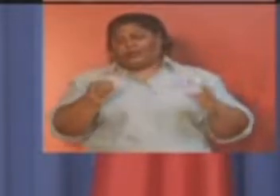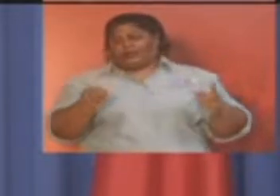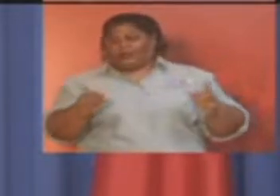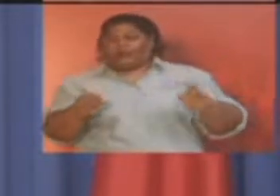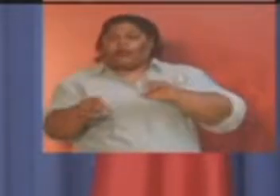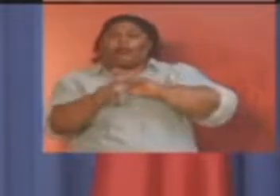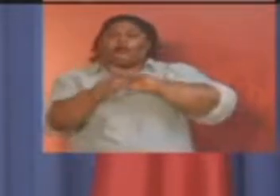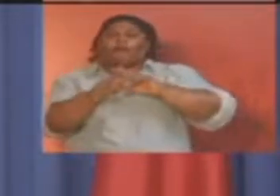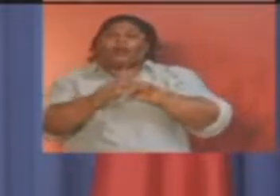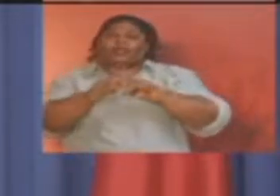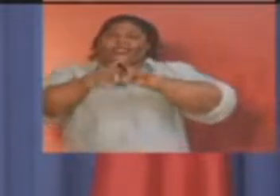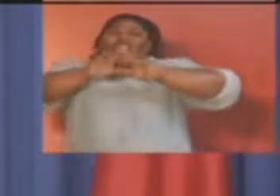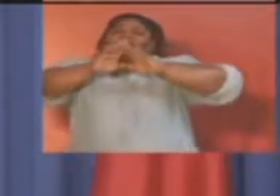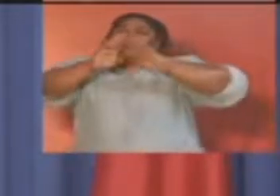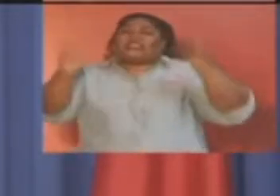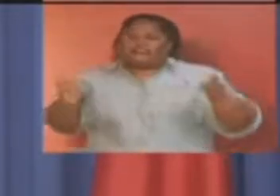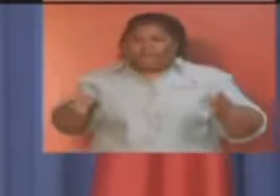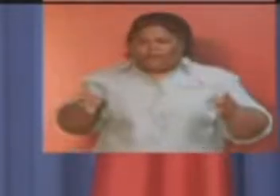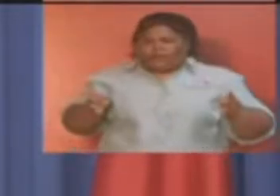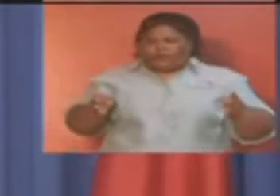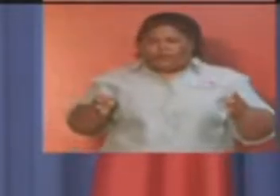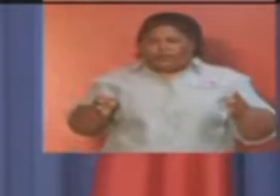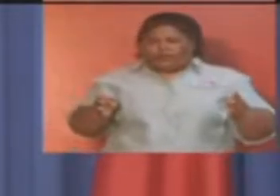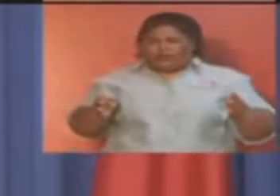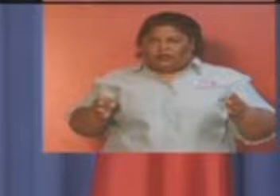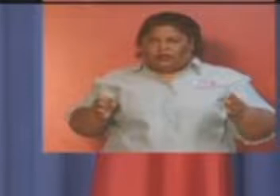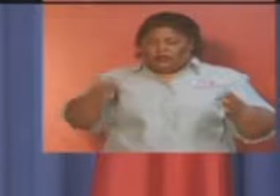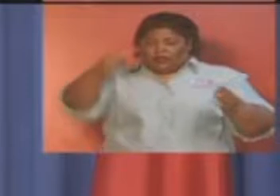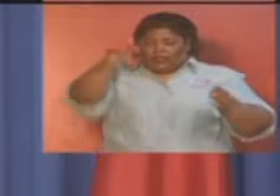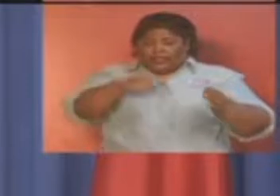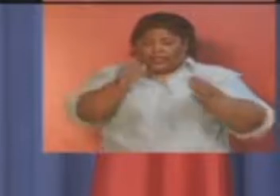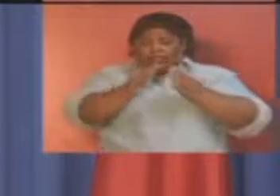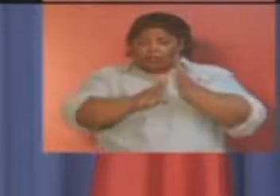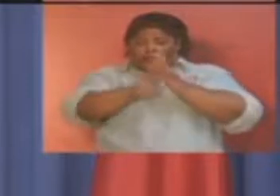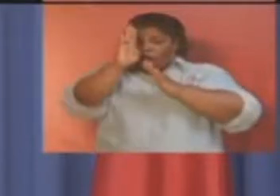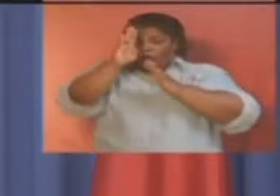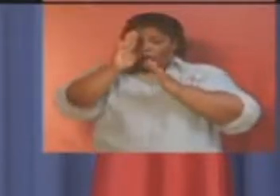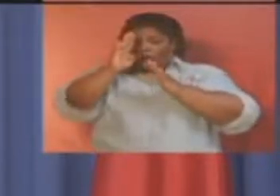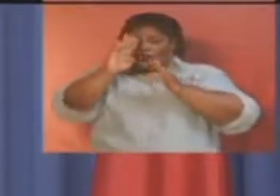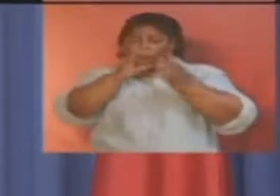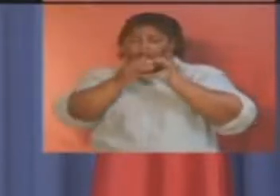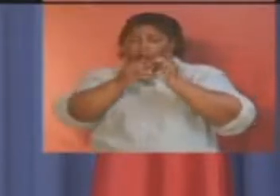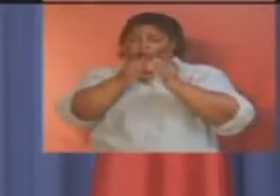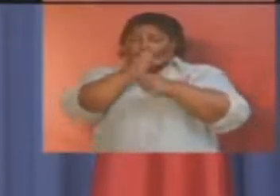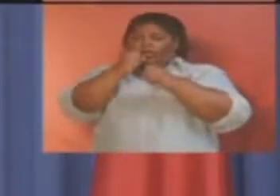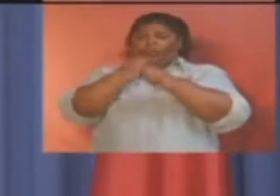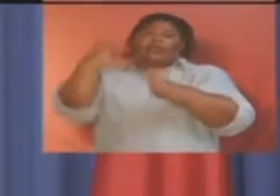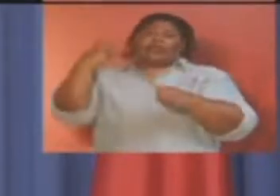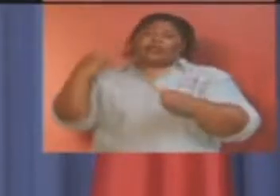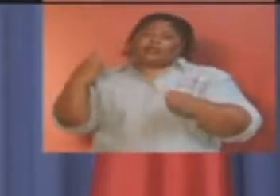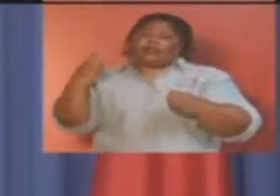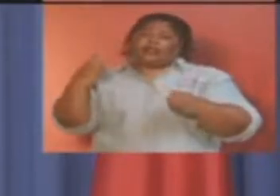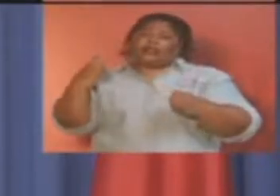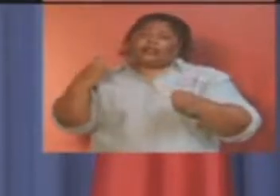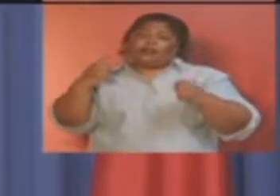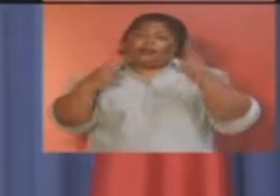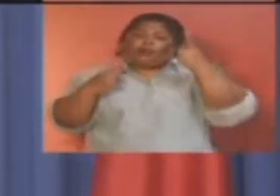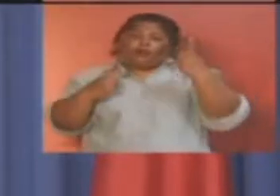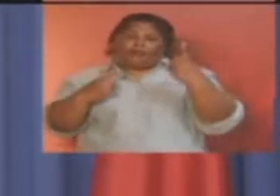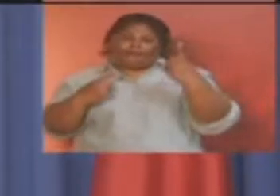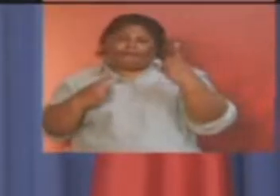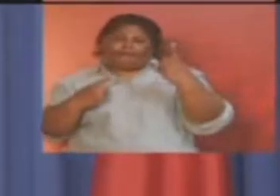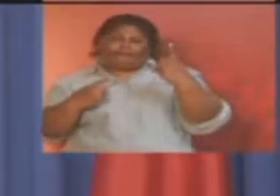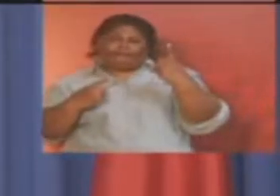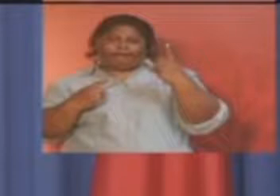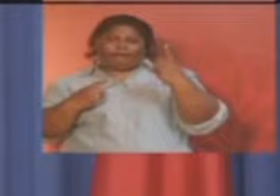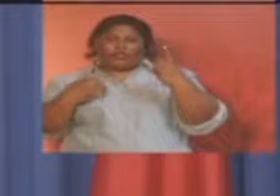want to point out the difference between this spike and the spike of last year, is that persons, one, there's